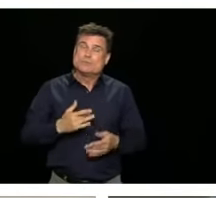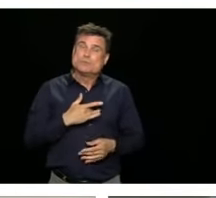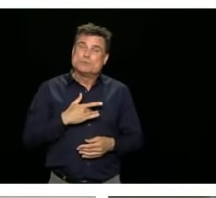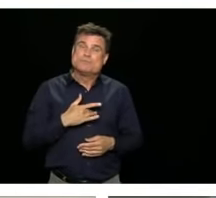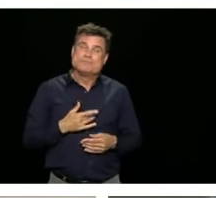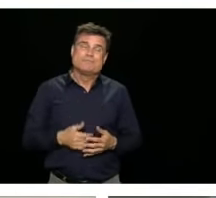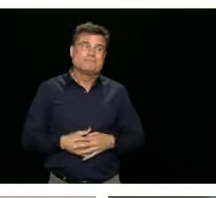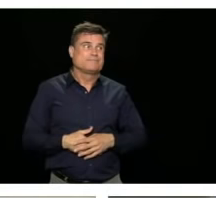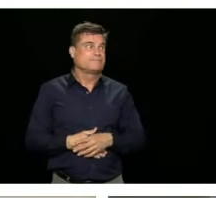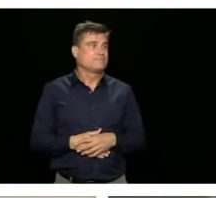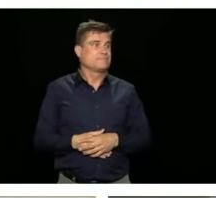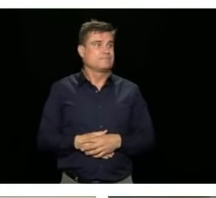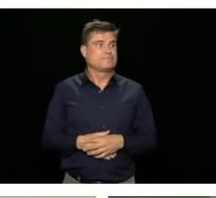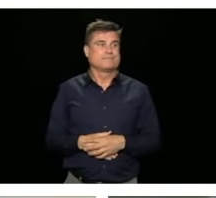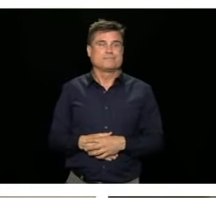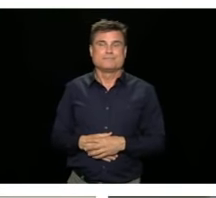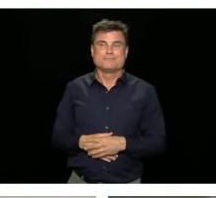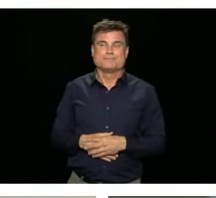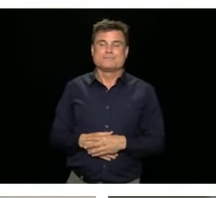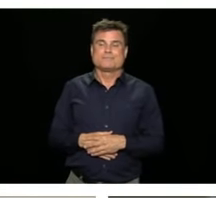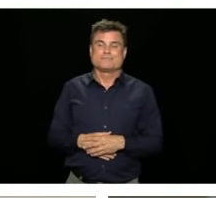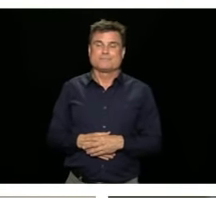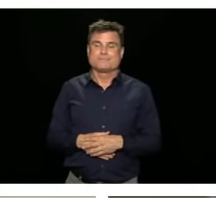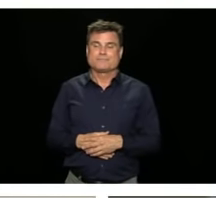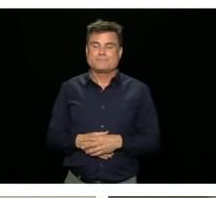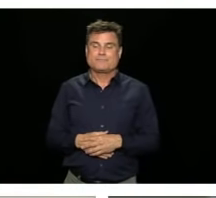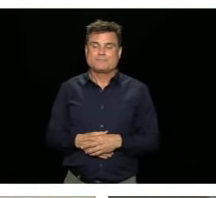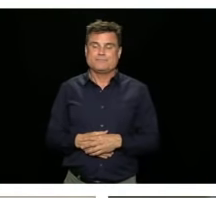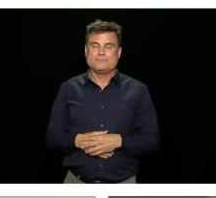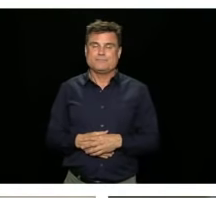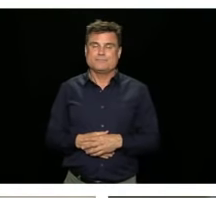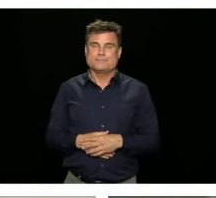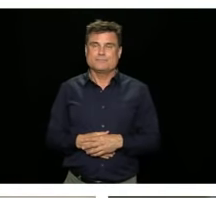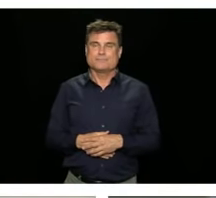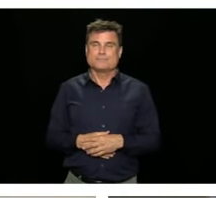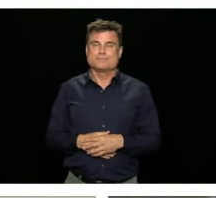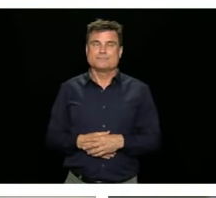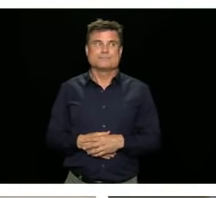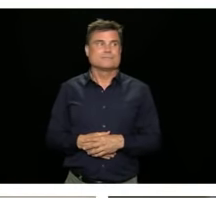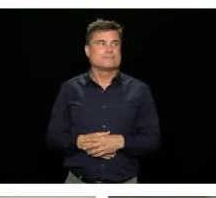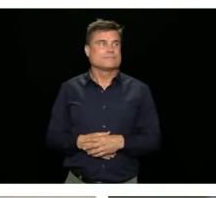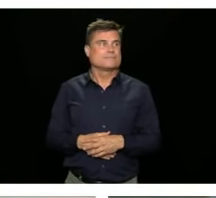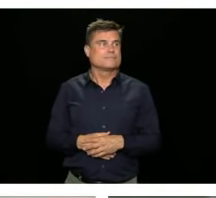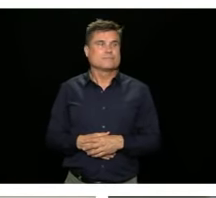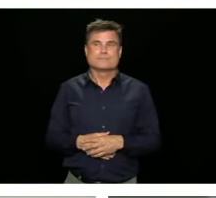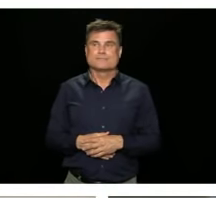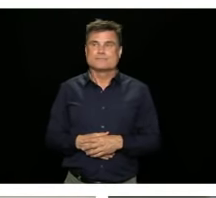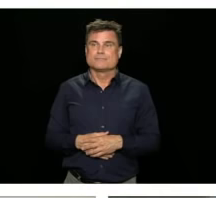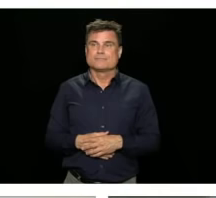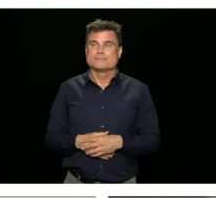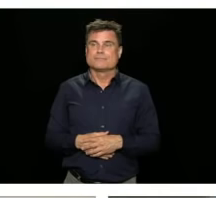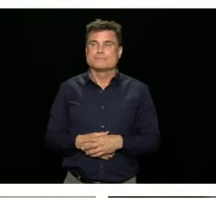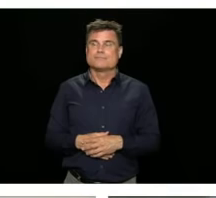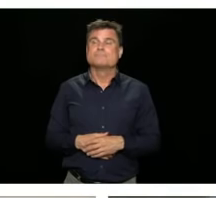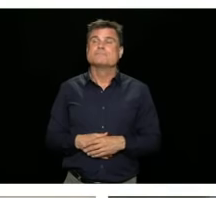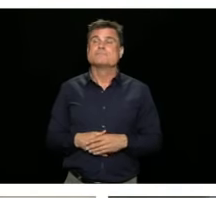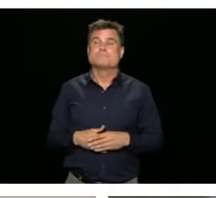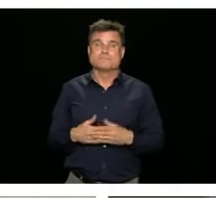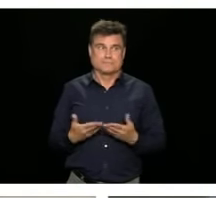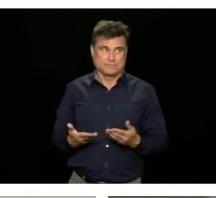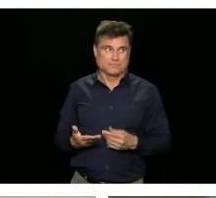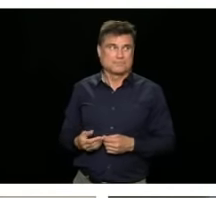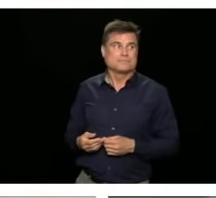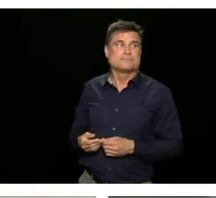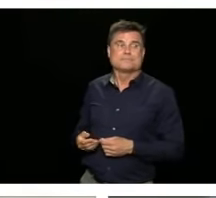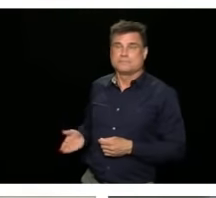question and the answer triggered a moment for us. My son was in kindergarten. He came home, my partner and